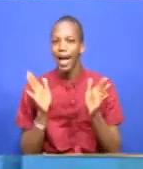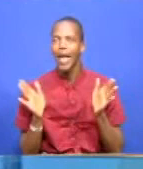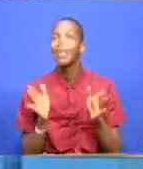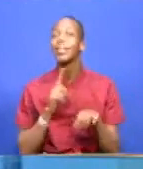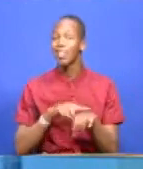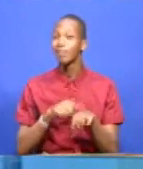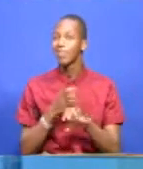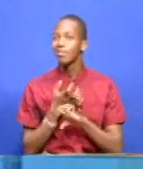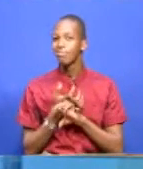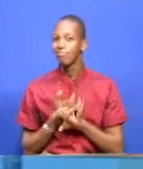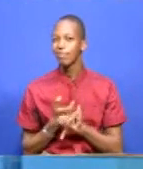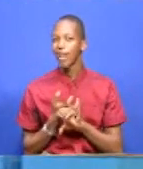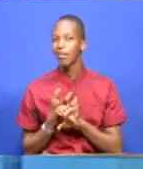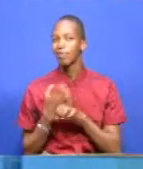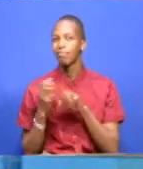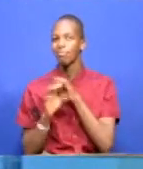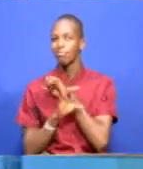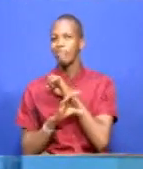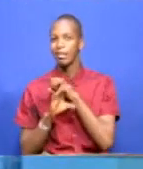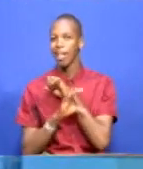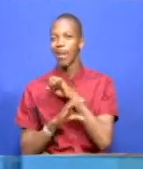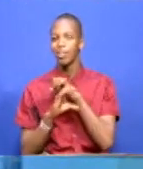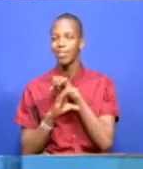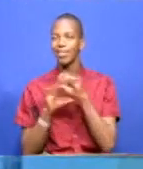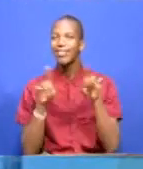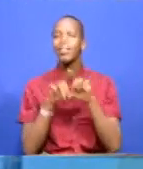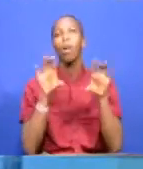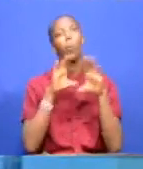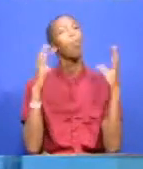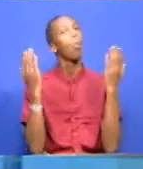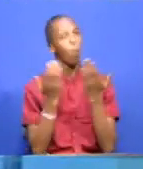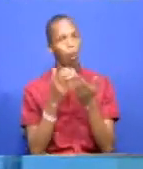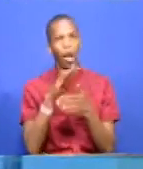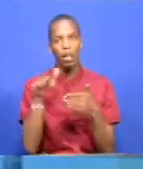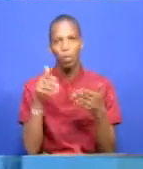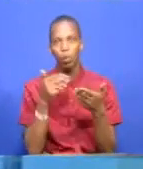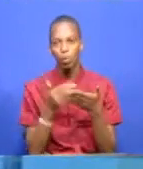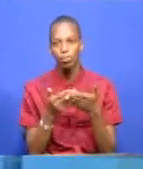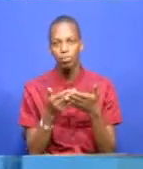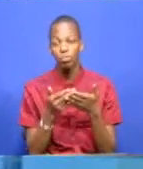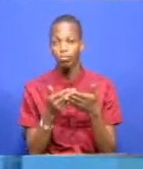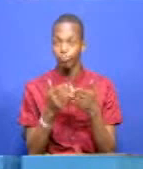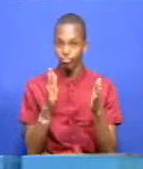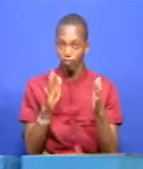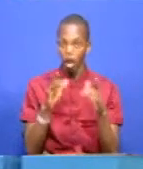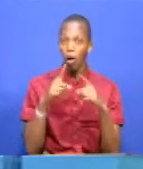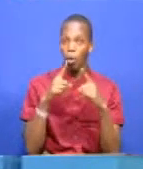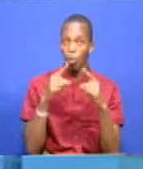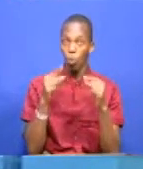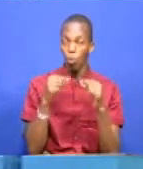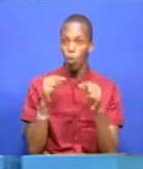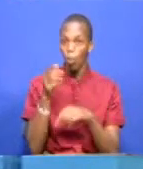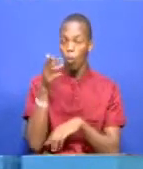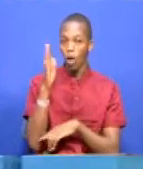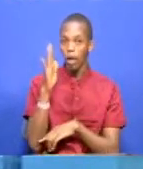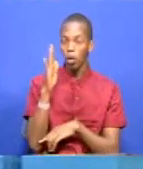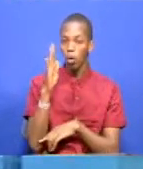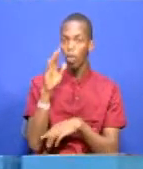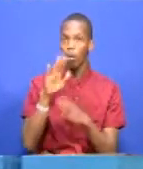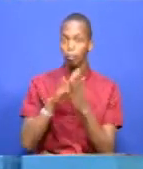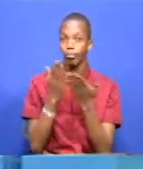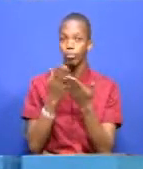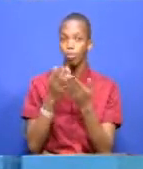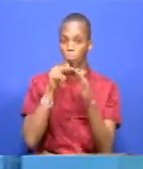time in our country and indeed the whole world. The word of God in Isaiah 41:10 encourages us,